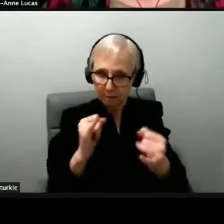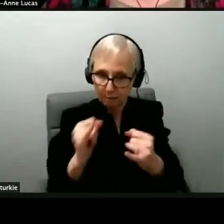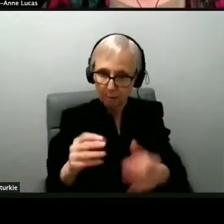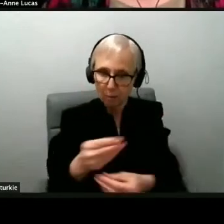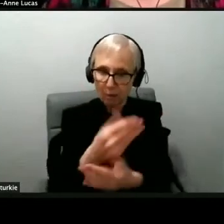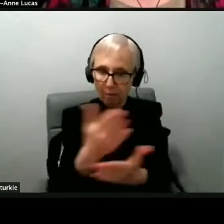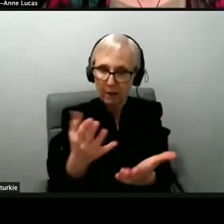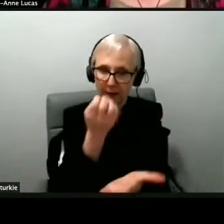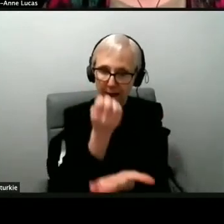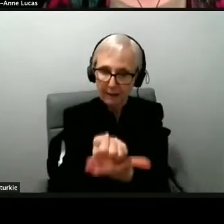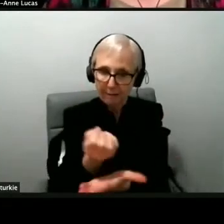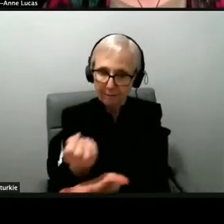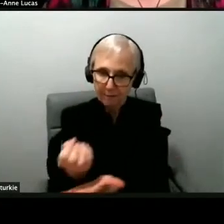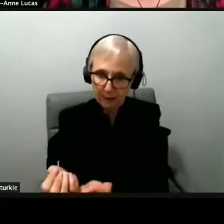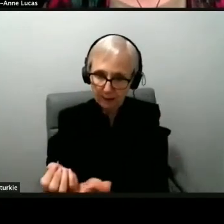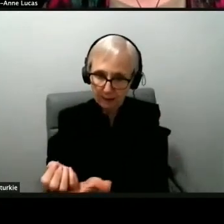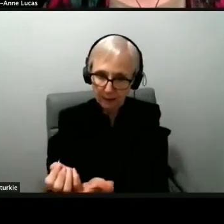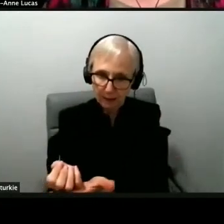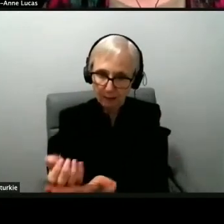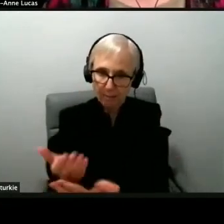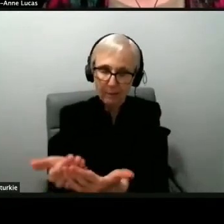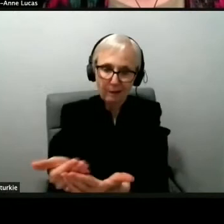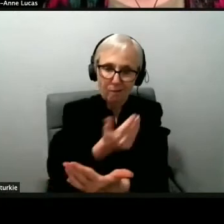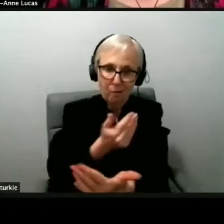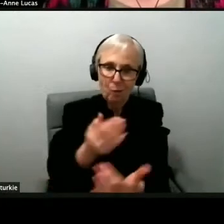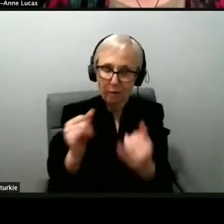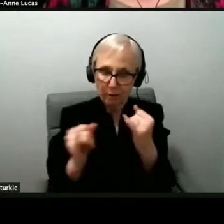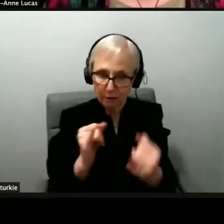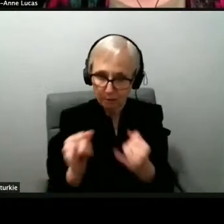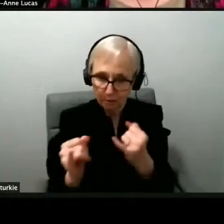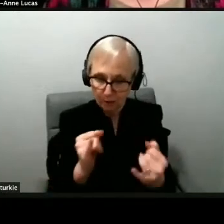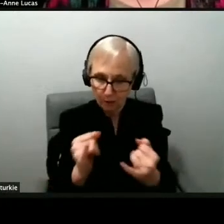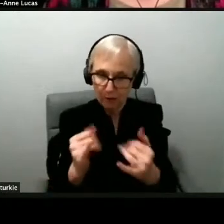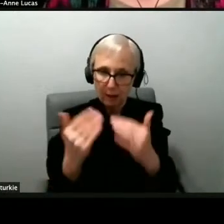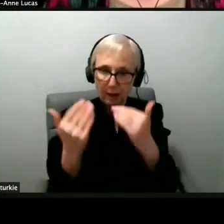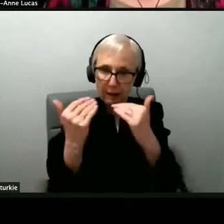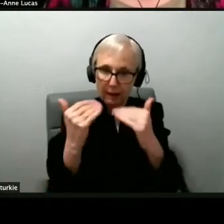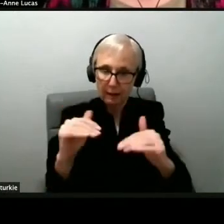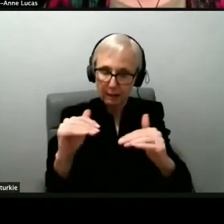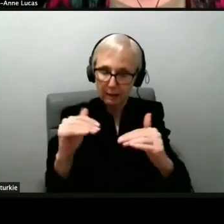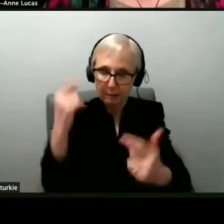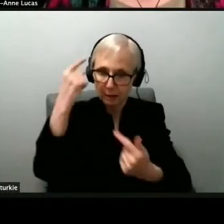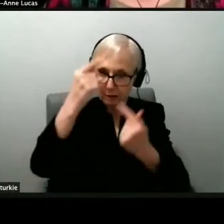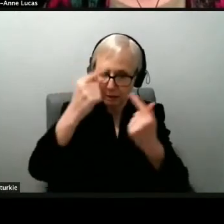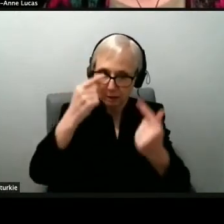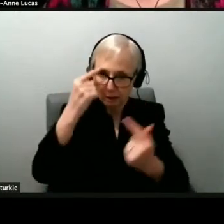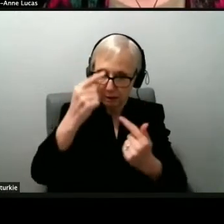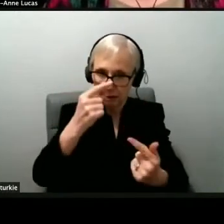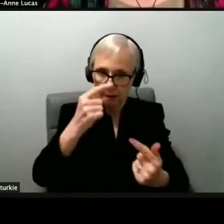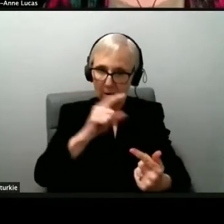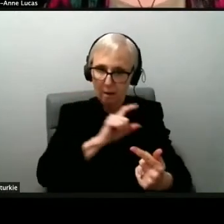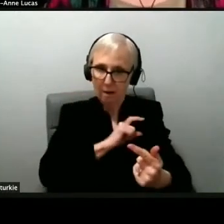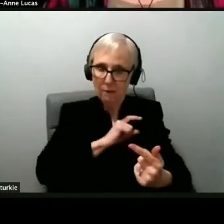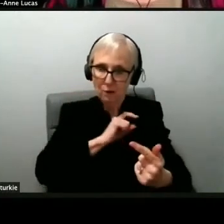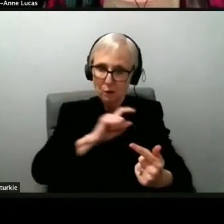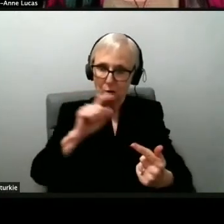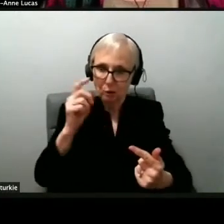evidence to officers under investigation before their interview, limited consideration of officers' disciplinary